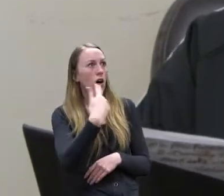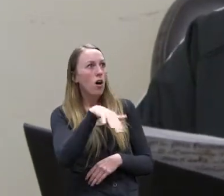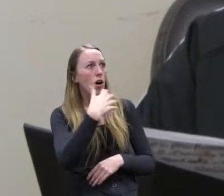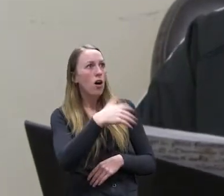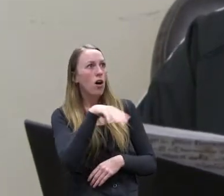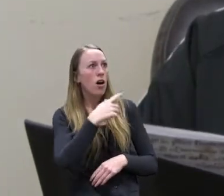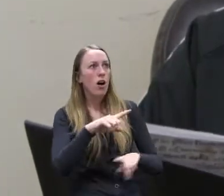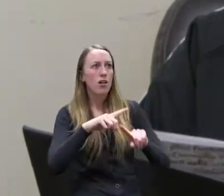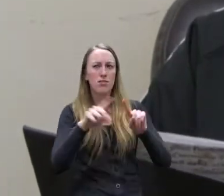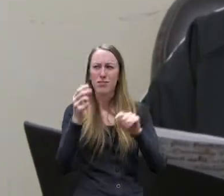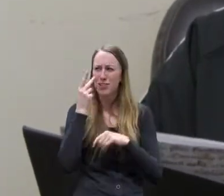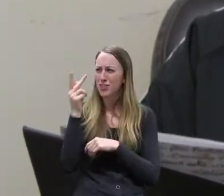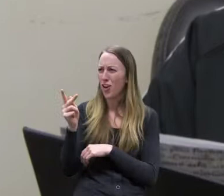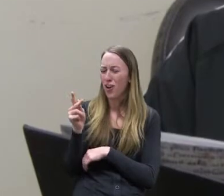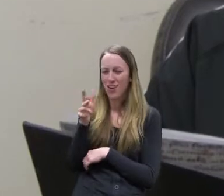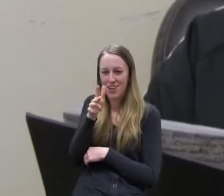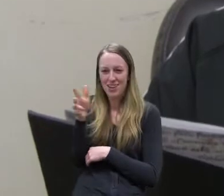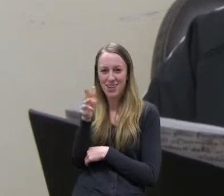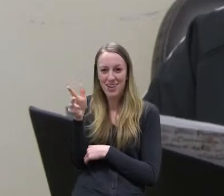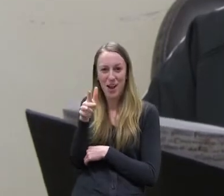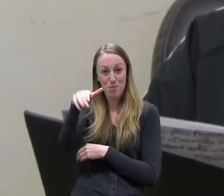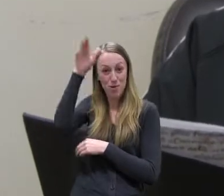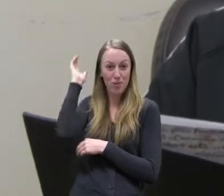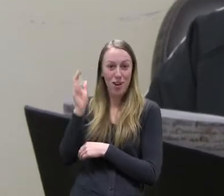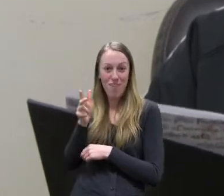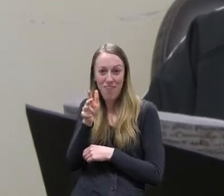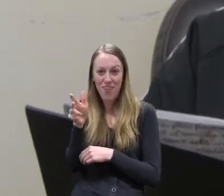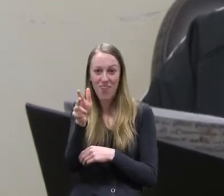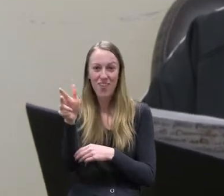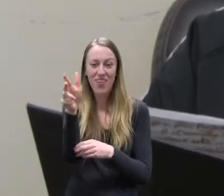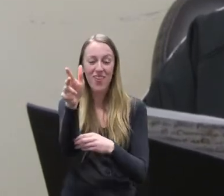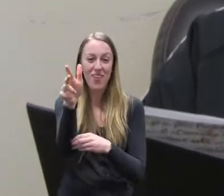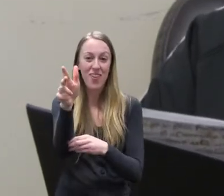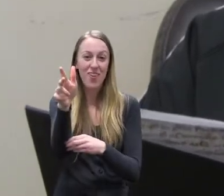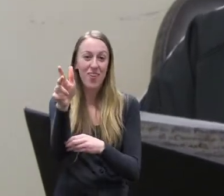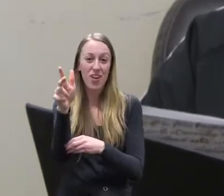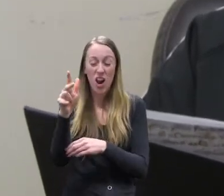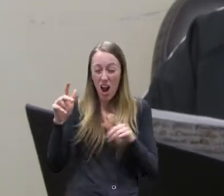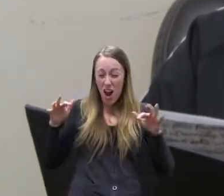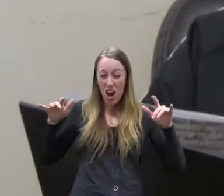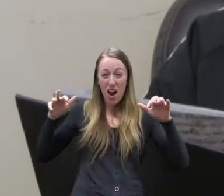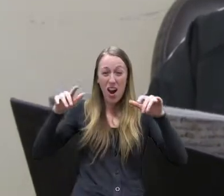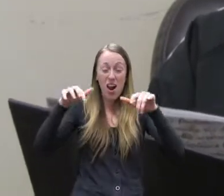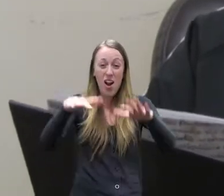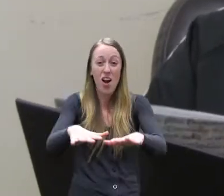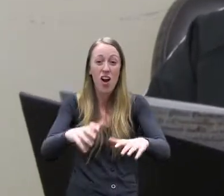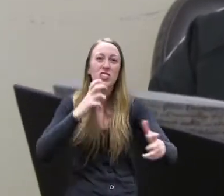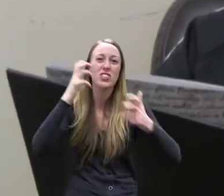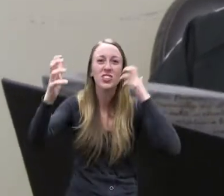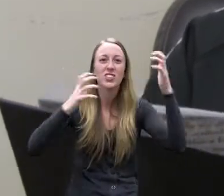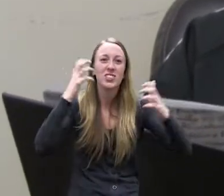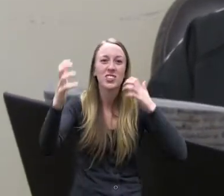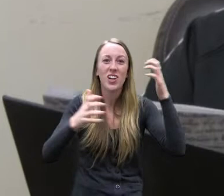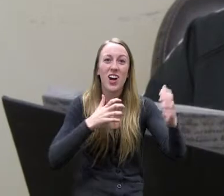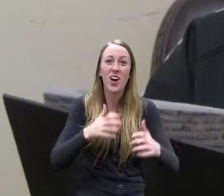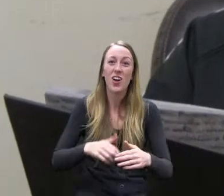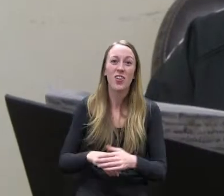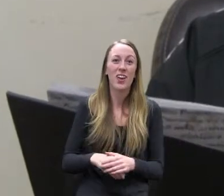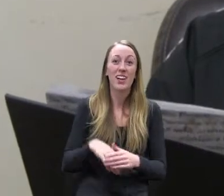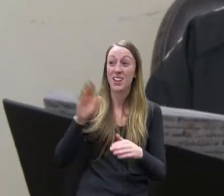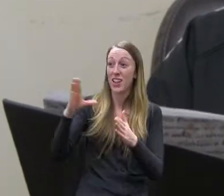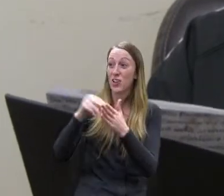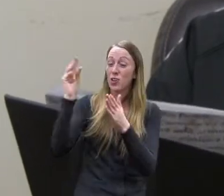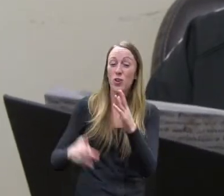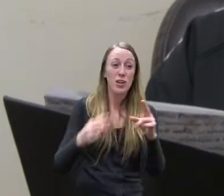camera, steadied by Krev. They ran to the door, all their efforts in vain, as they shouted and stamped and called their students by